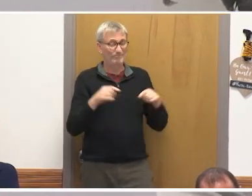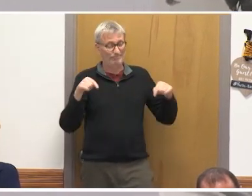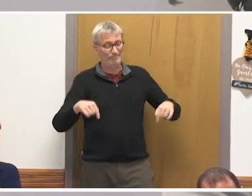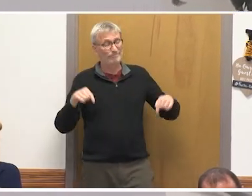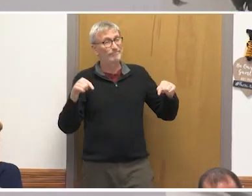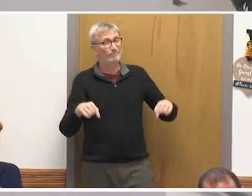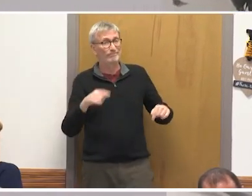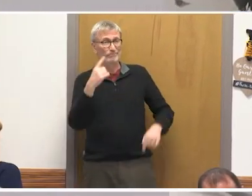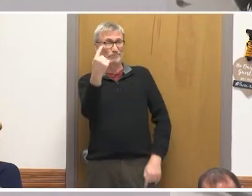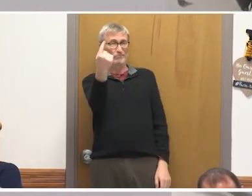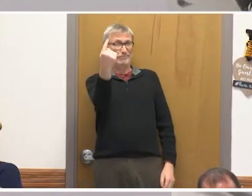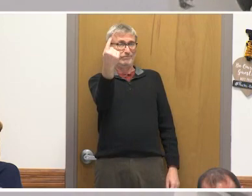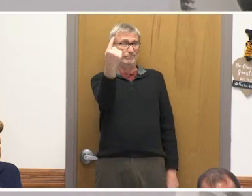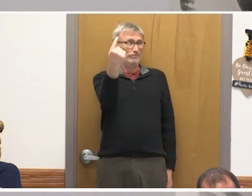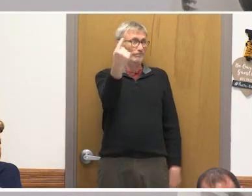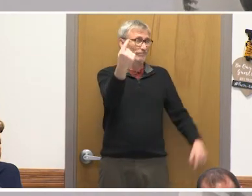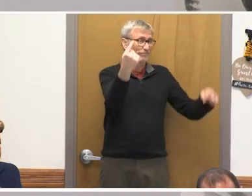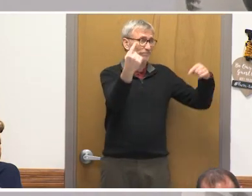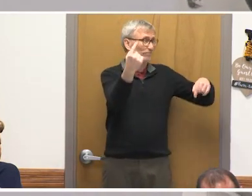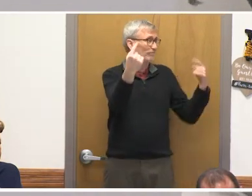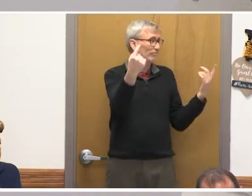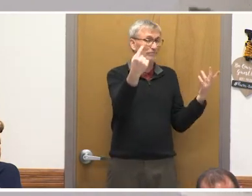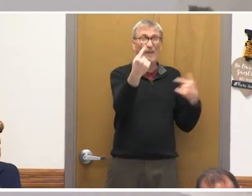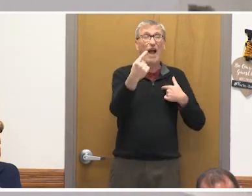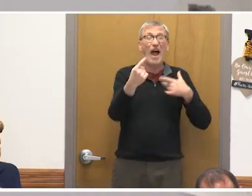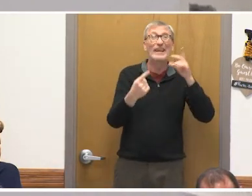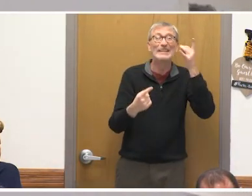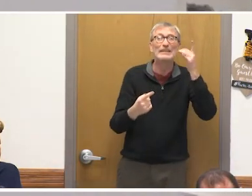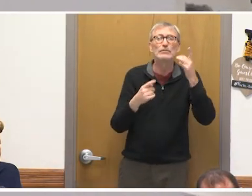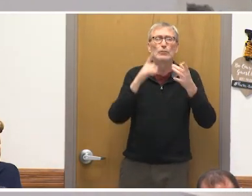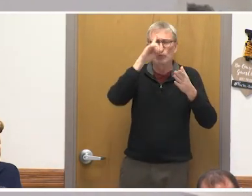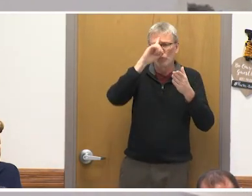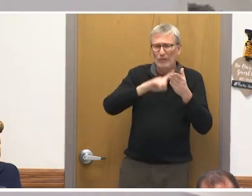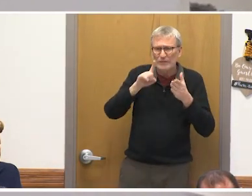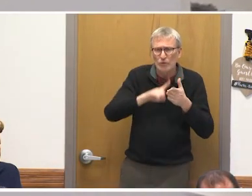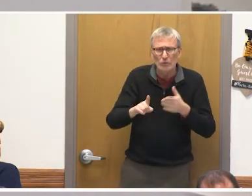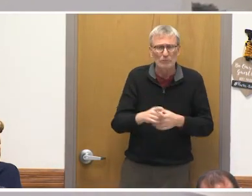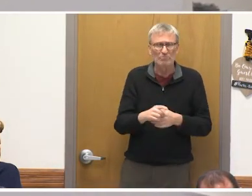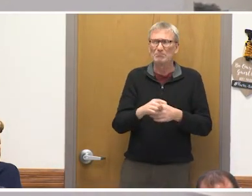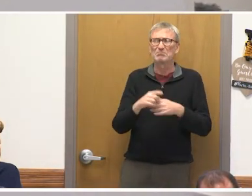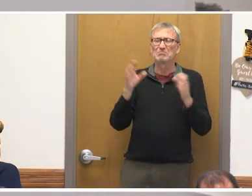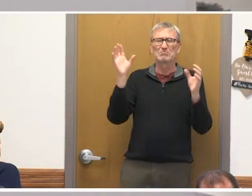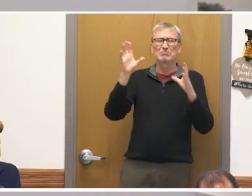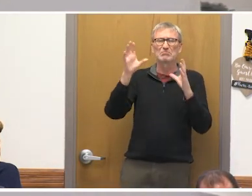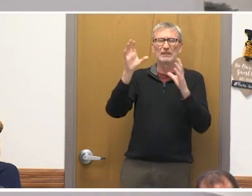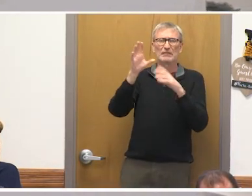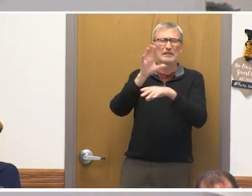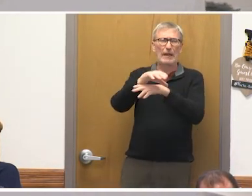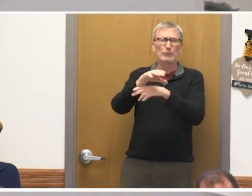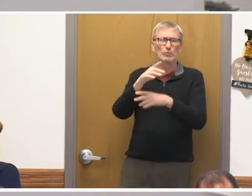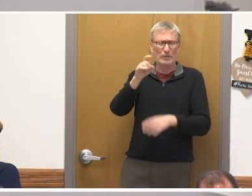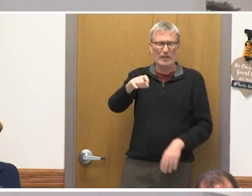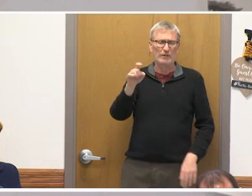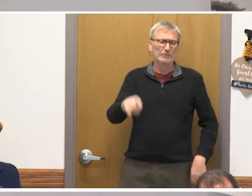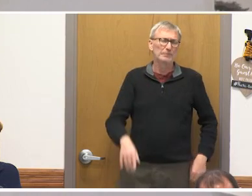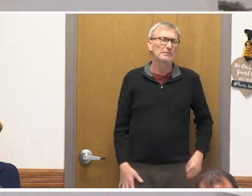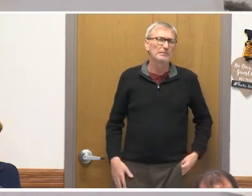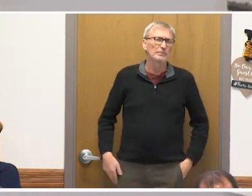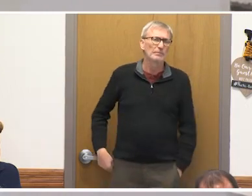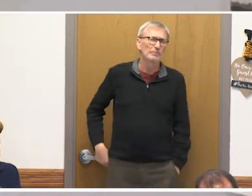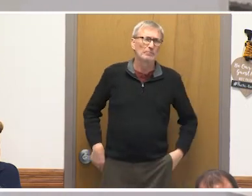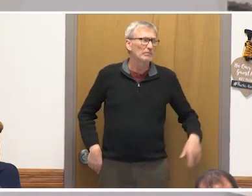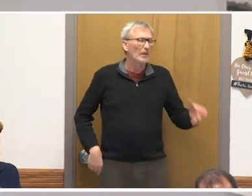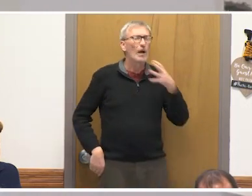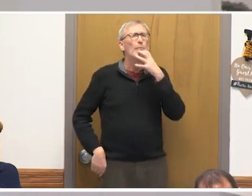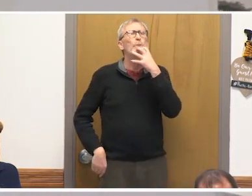building. This is the only building. I've done the research that doesn't have cameras. We need cameras. Our precious seniors